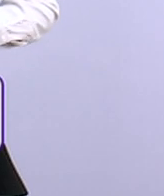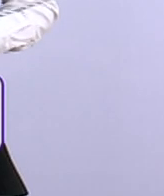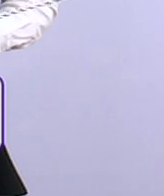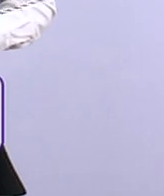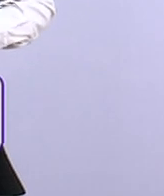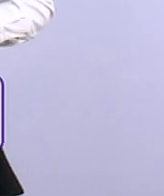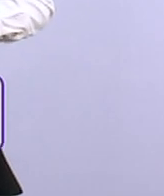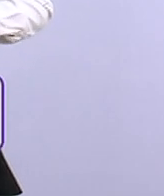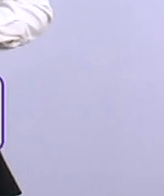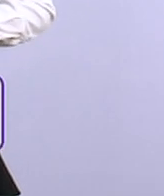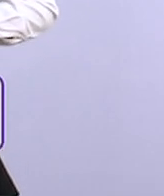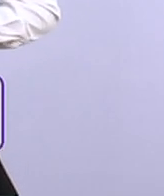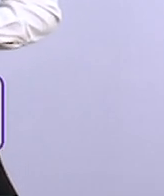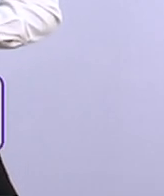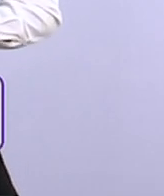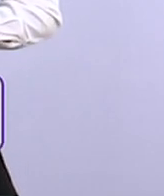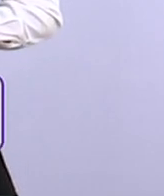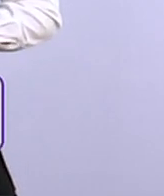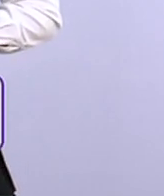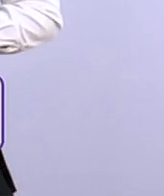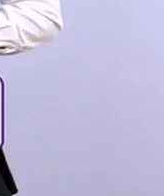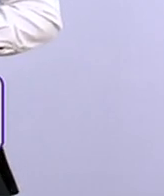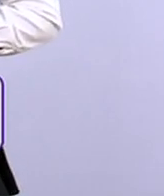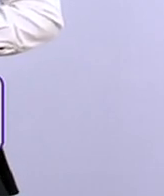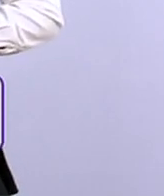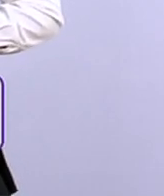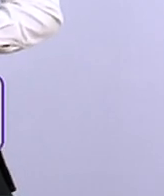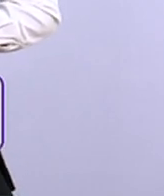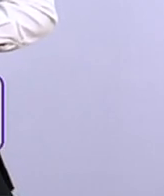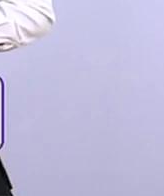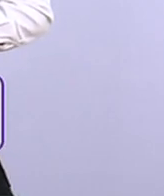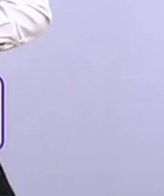Yes, you are right. Small nose.